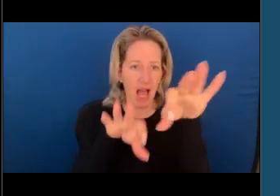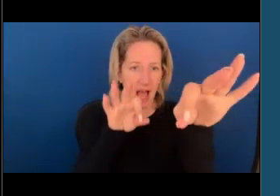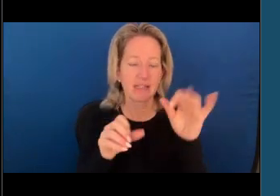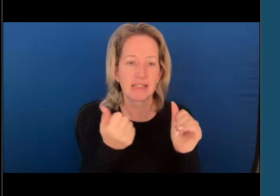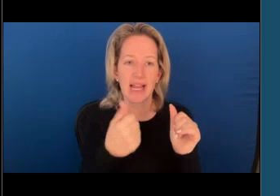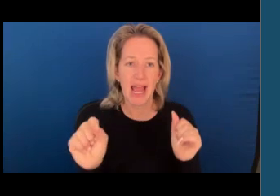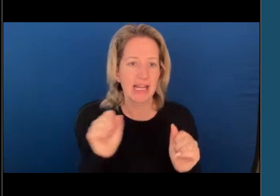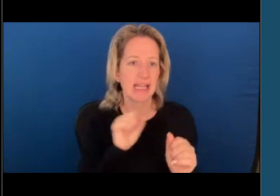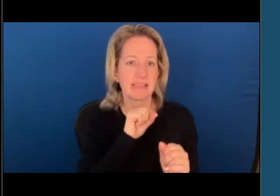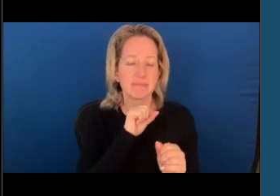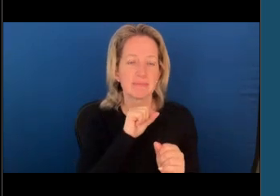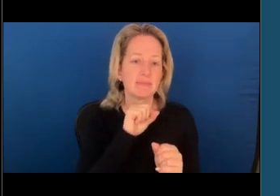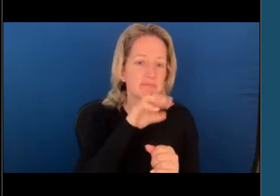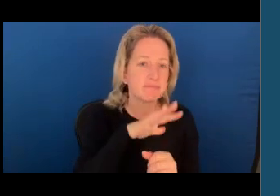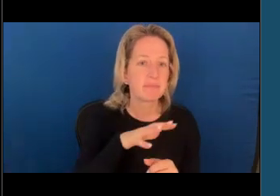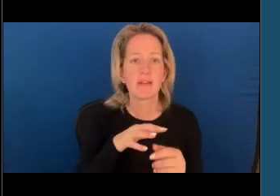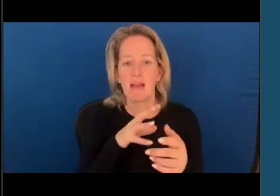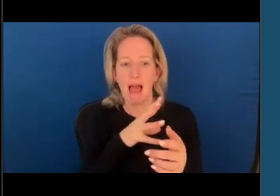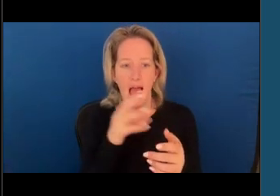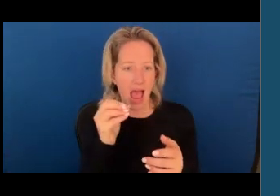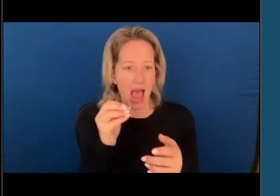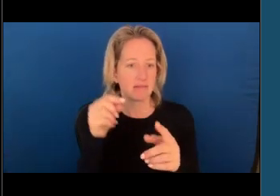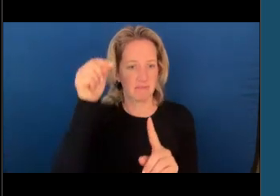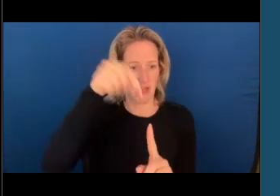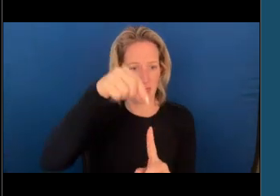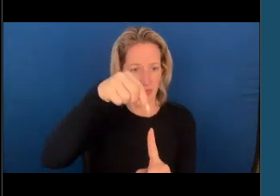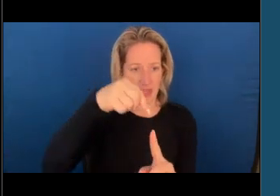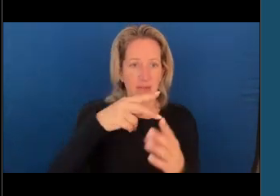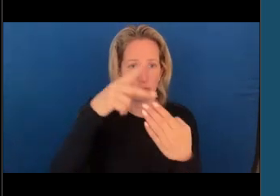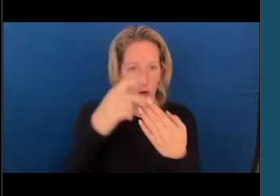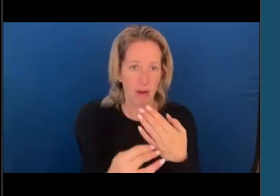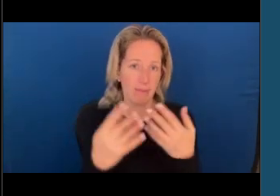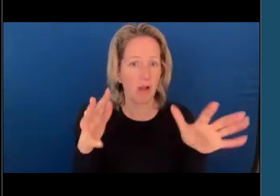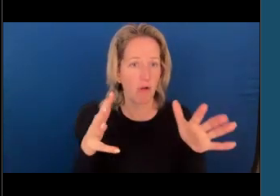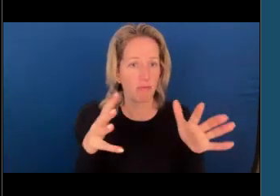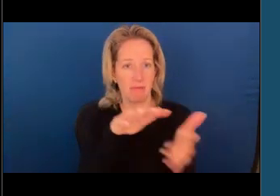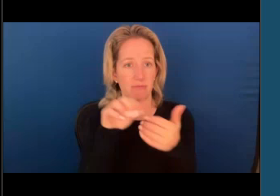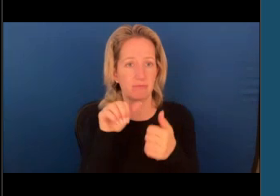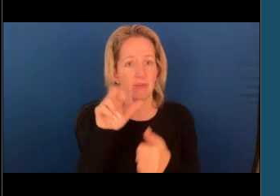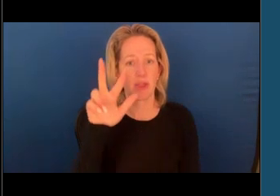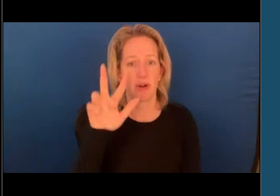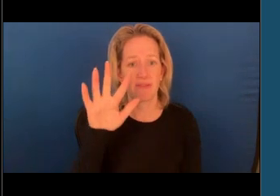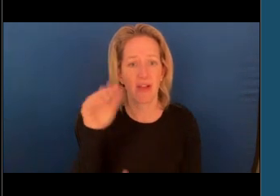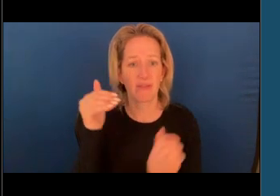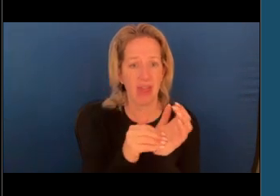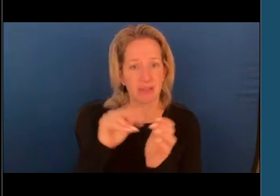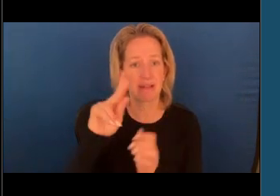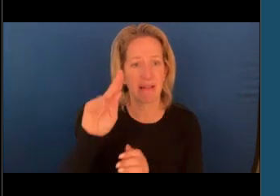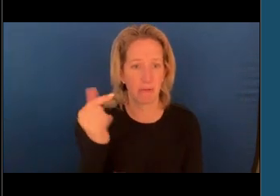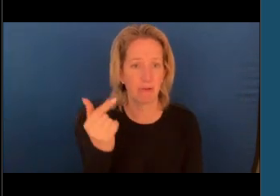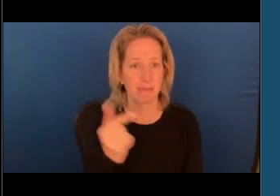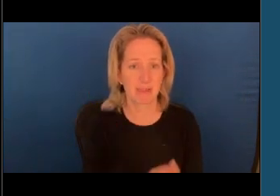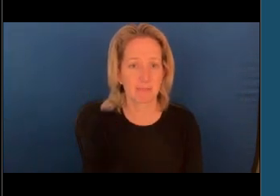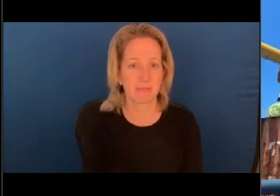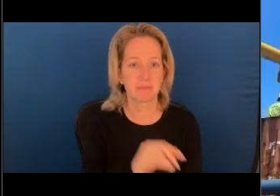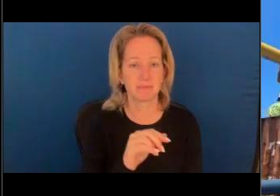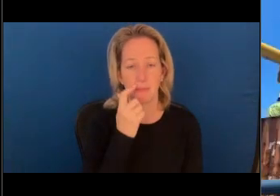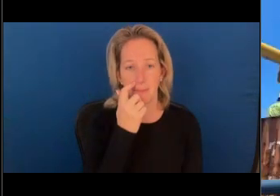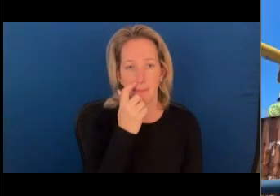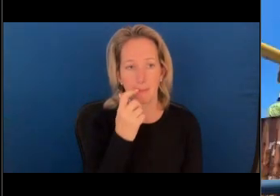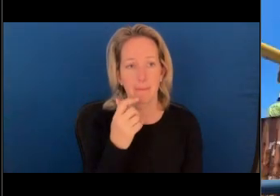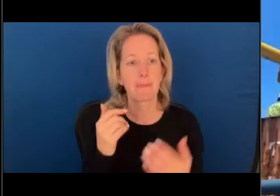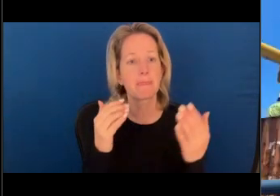this project alone has removed over 30,000 kilograms of derelict fishing gear. Next slide. The next